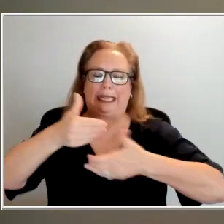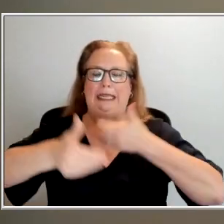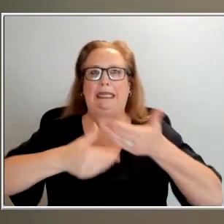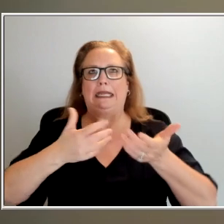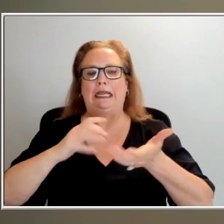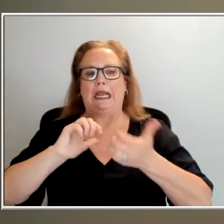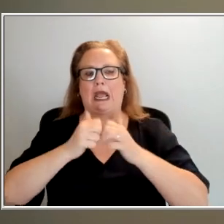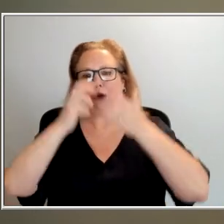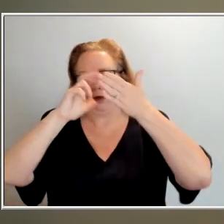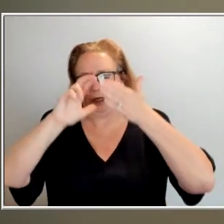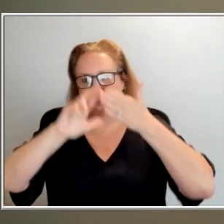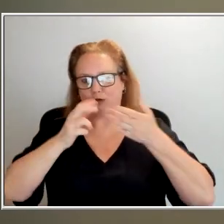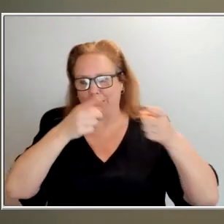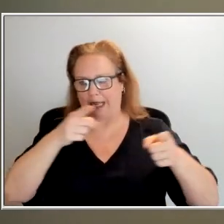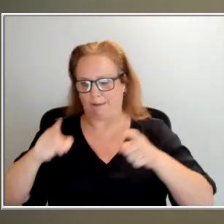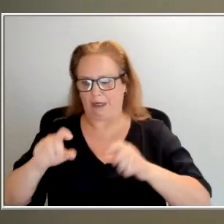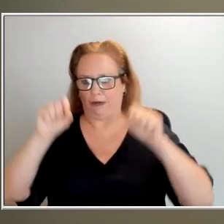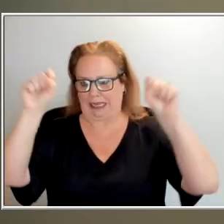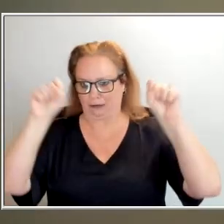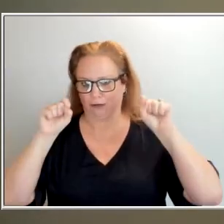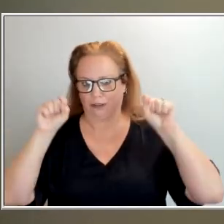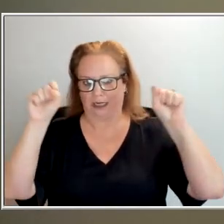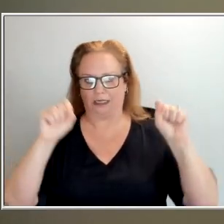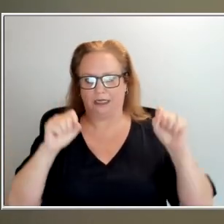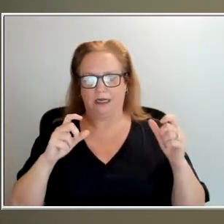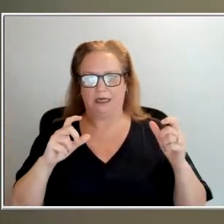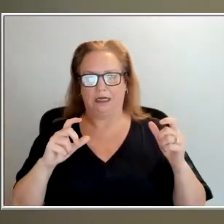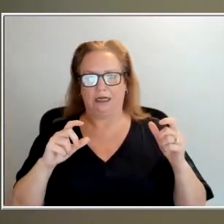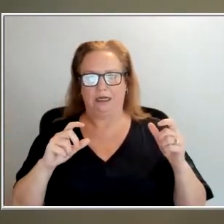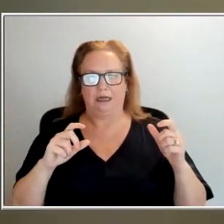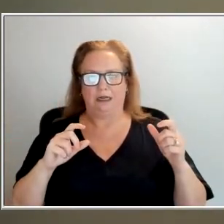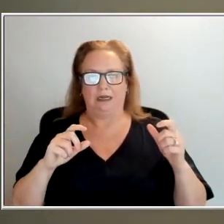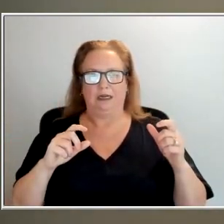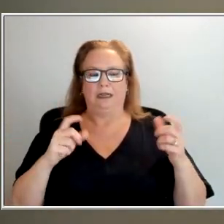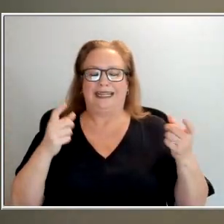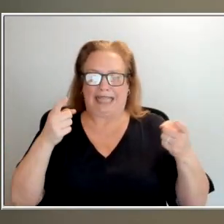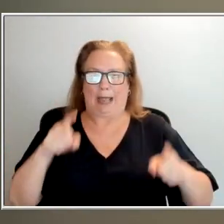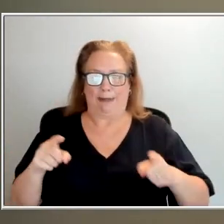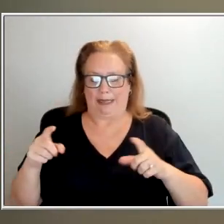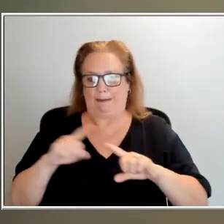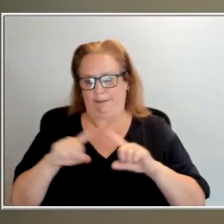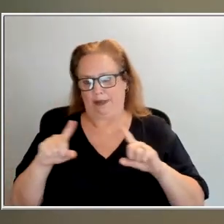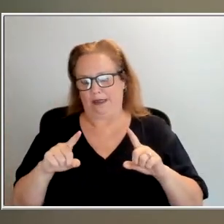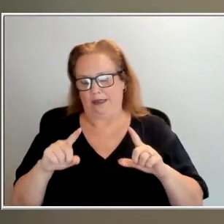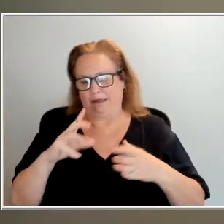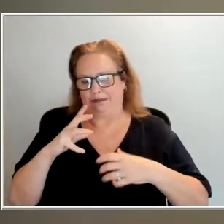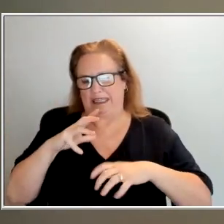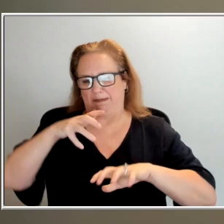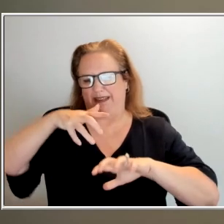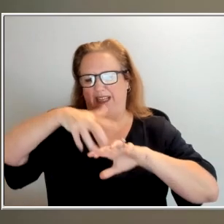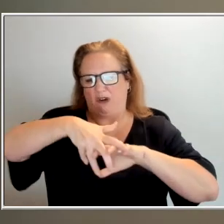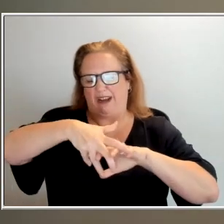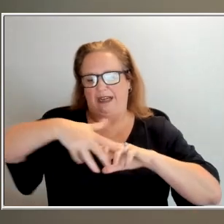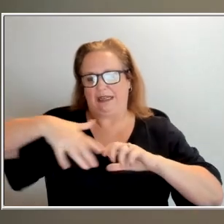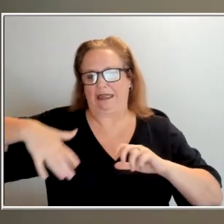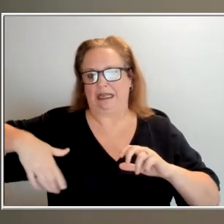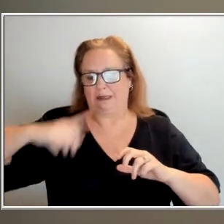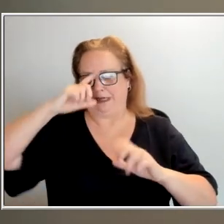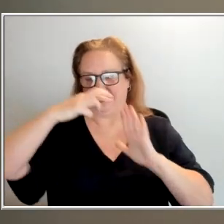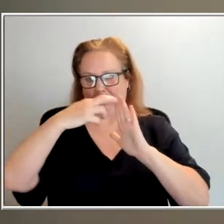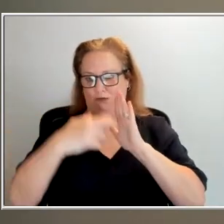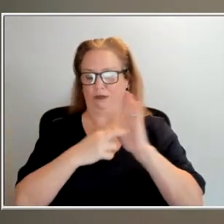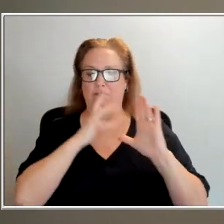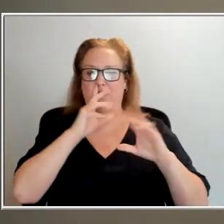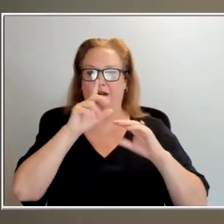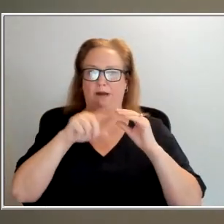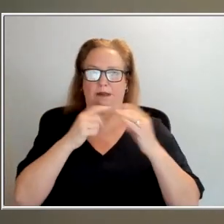how research is happening with exercise is coming to the forefront, but it hasn't quite been integrated yet because, as we mentioned, these guidelines that we are talking